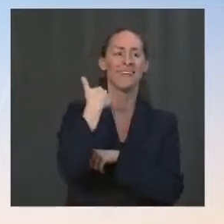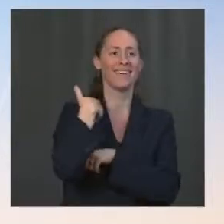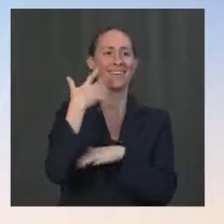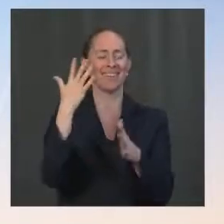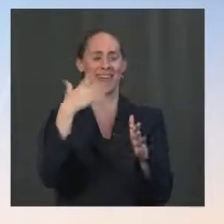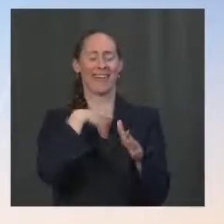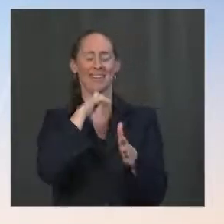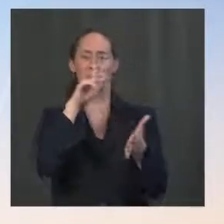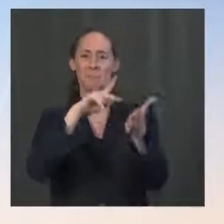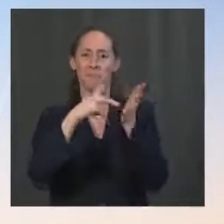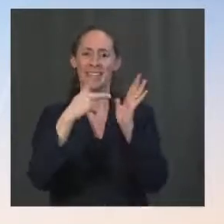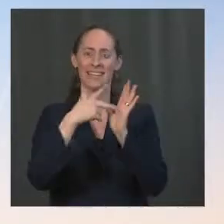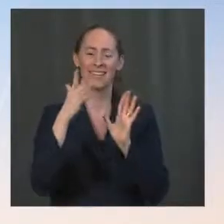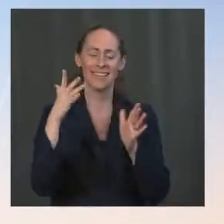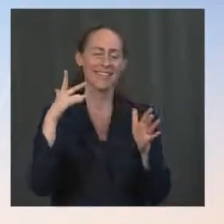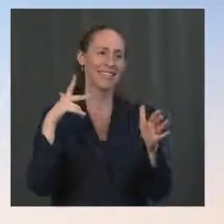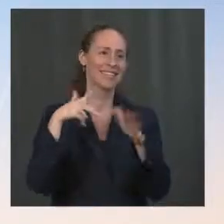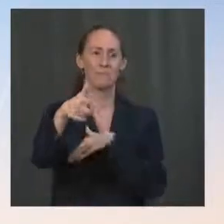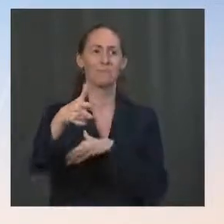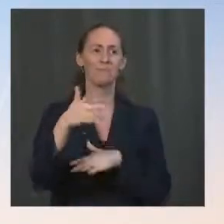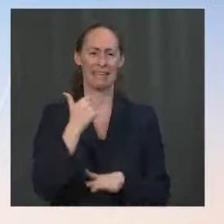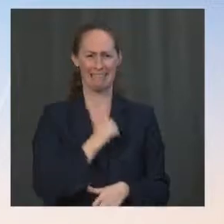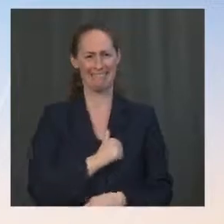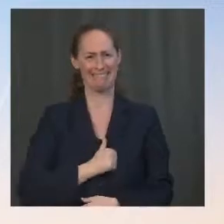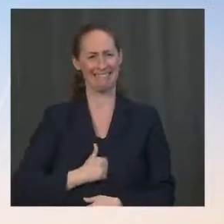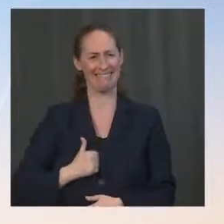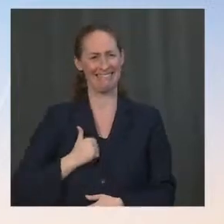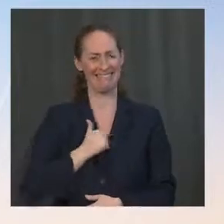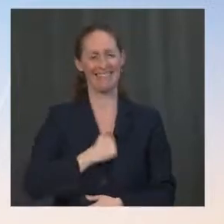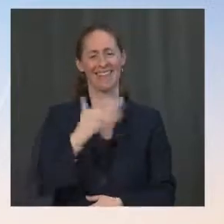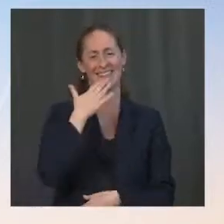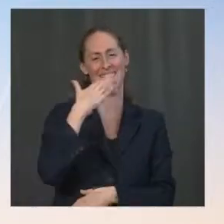second. Oh, yes, apologies. Thank you for the prompt.